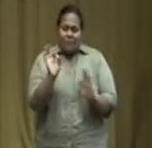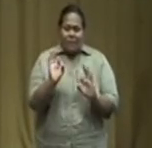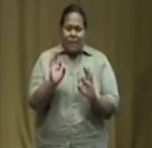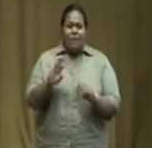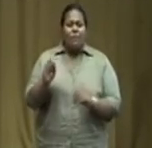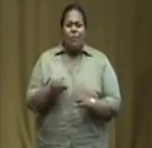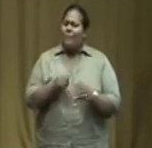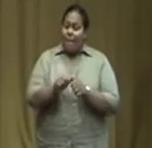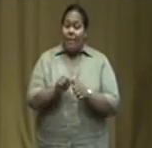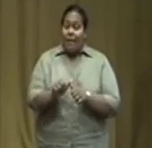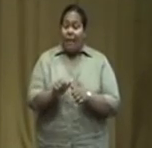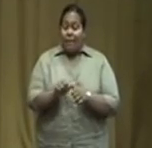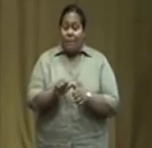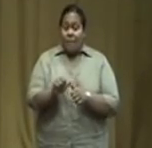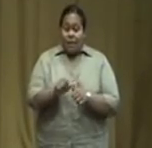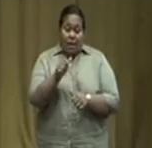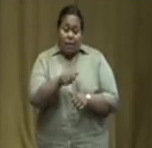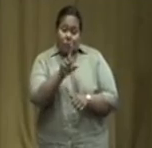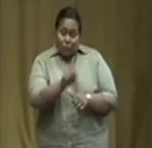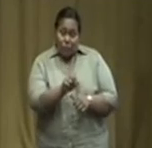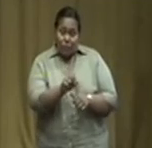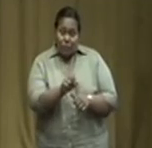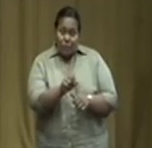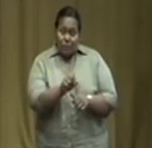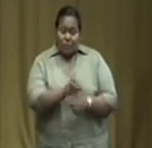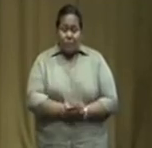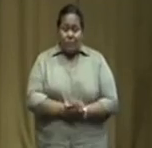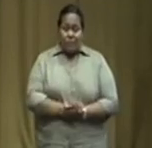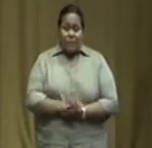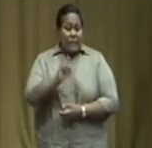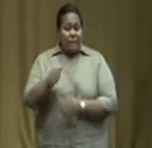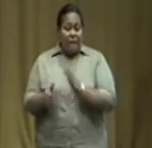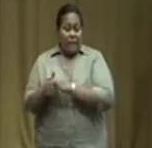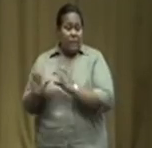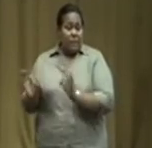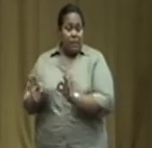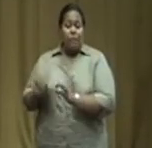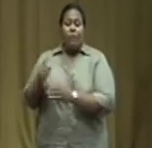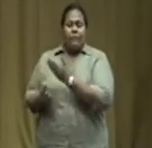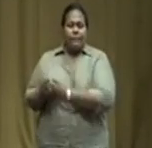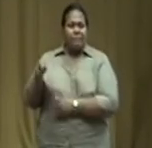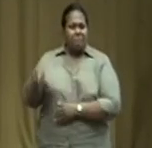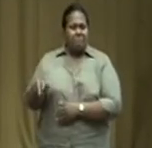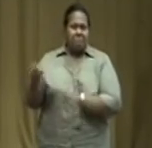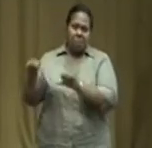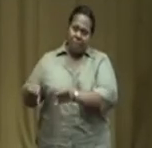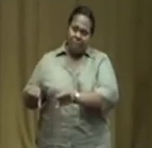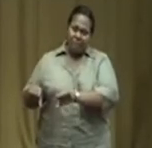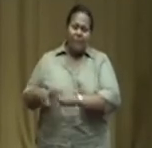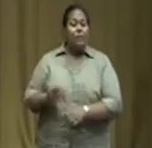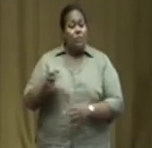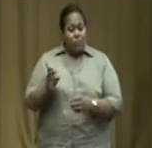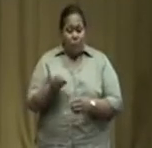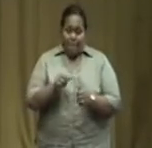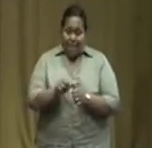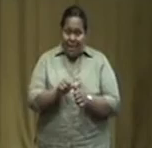access at all. So it's a challenge that we're going to have to face as we move forward. one of the concepts that the OerU has been